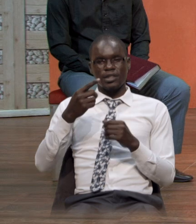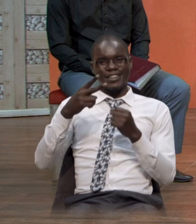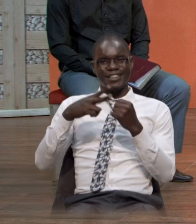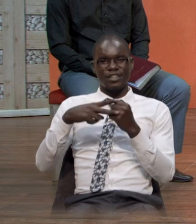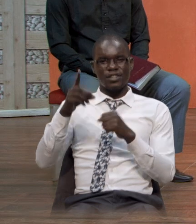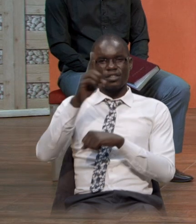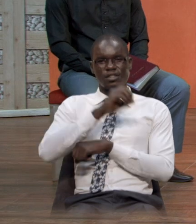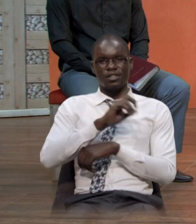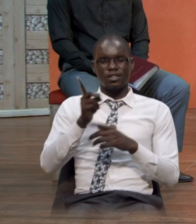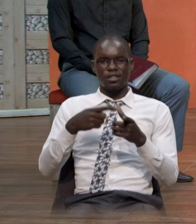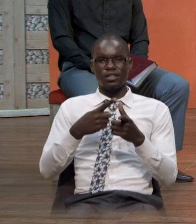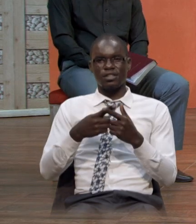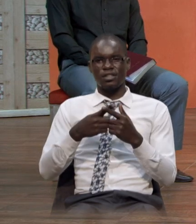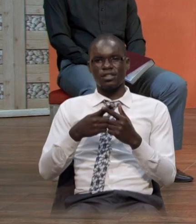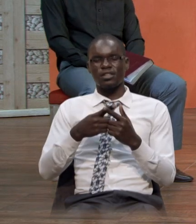himself?